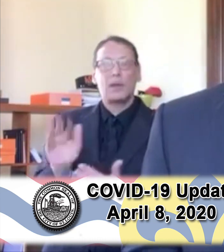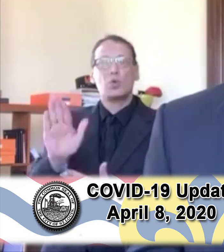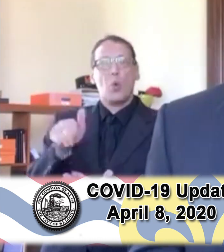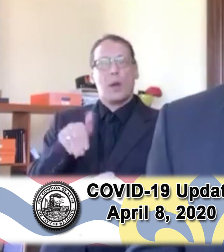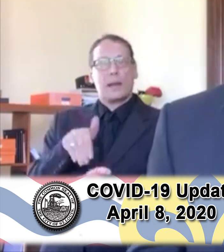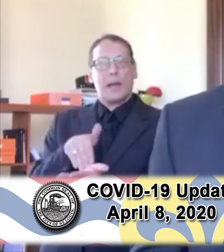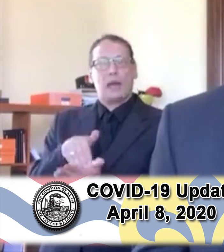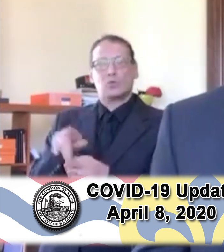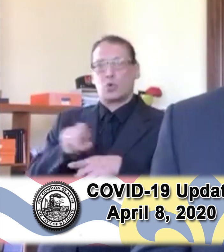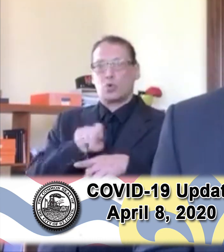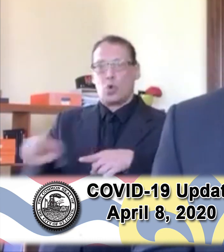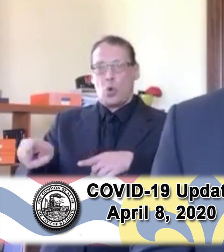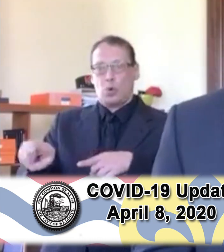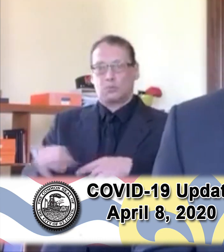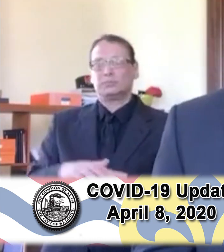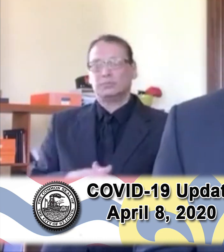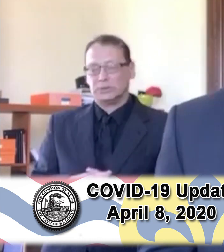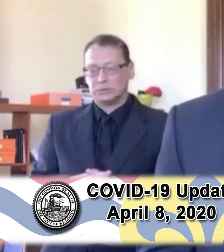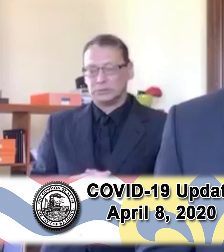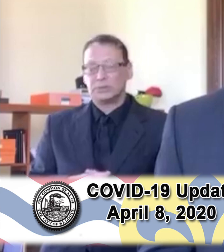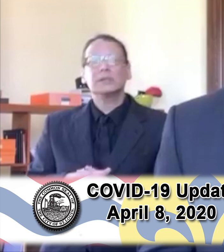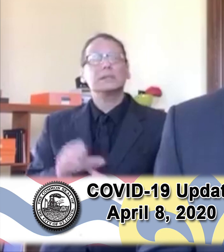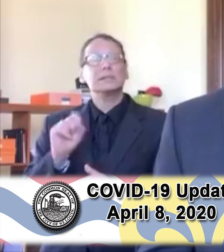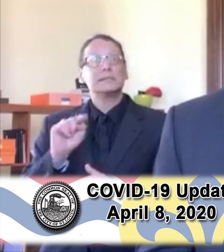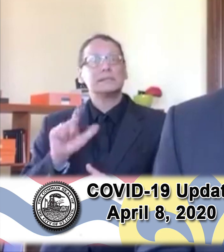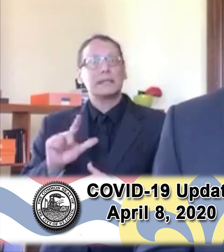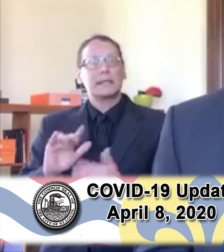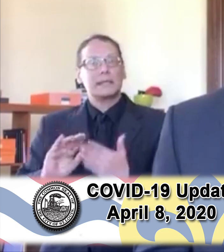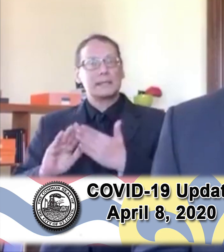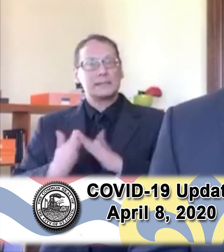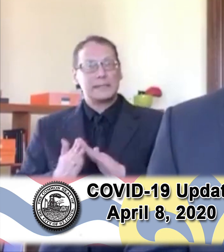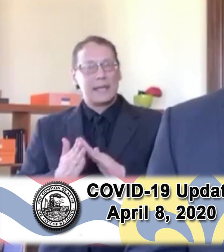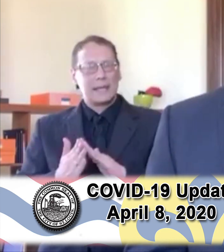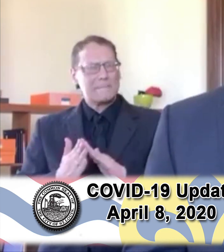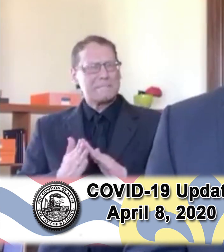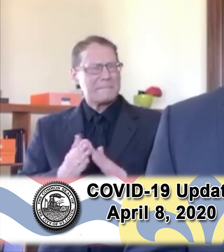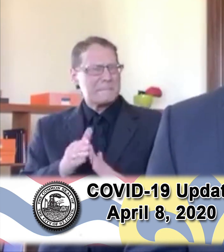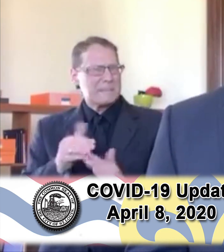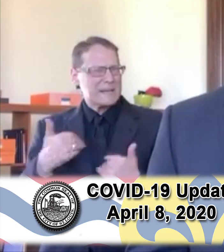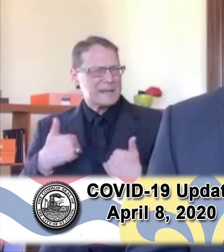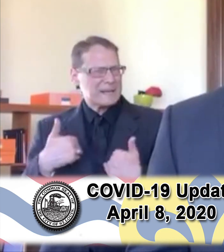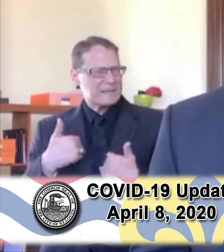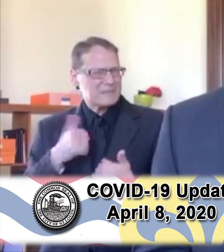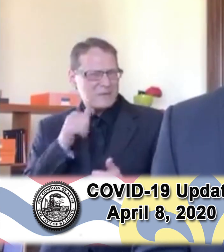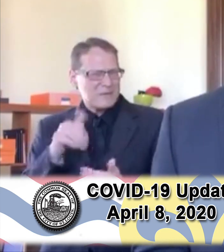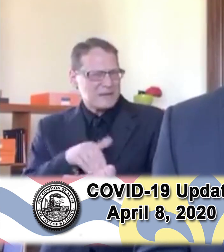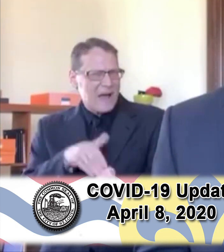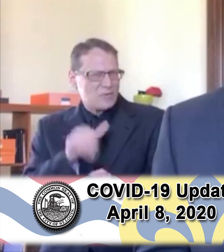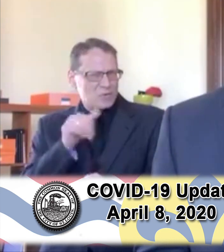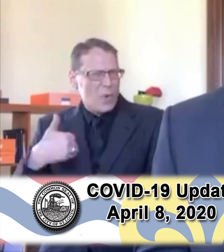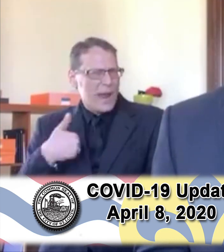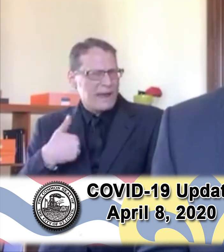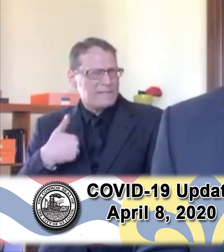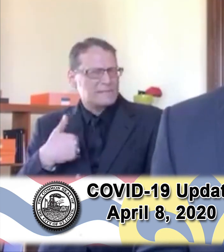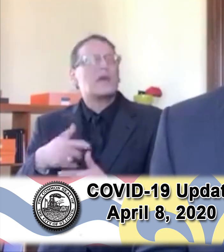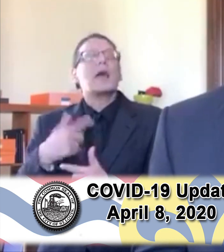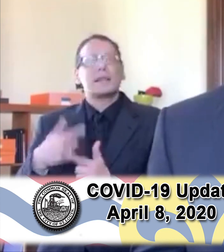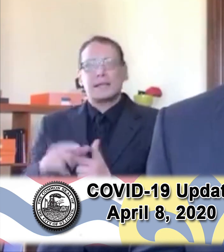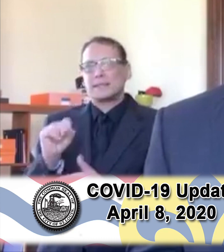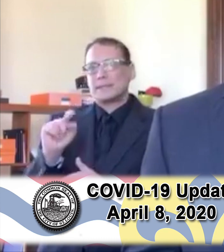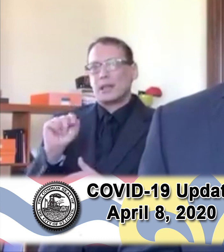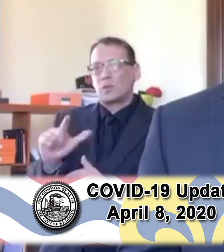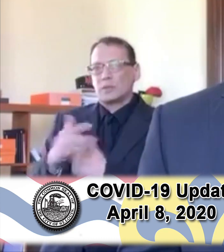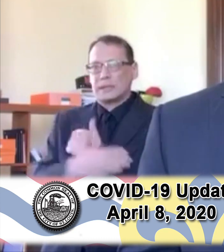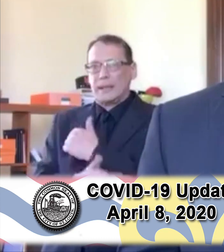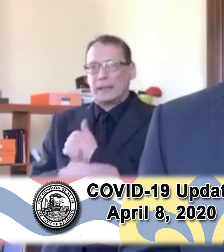you're living in the city of St. Louis and you don't have a medical provider, you should contact your local health department, which is the City of St. Louis Department of